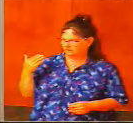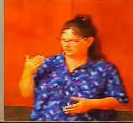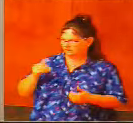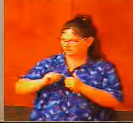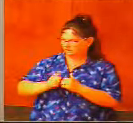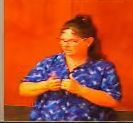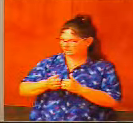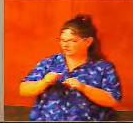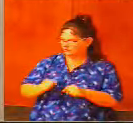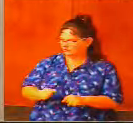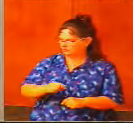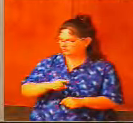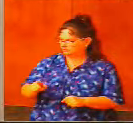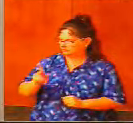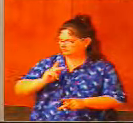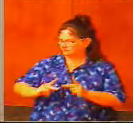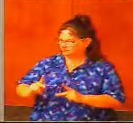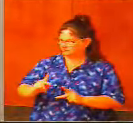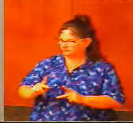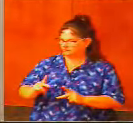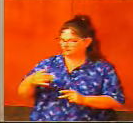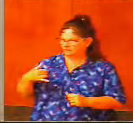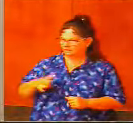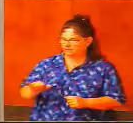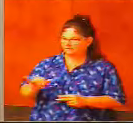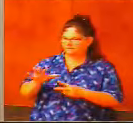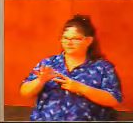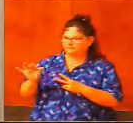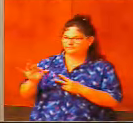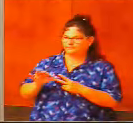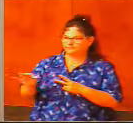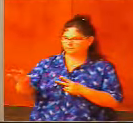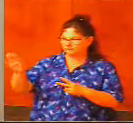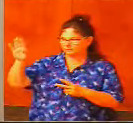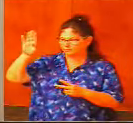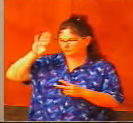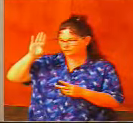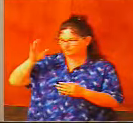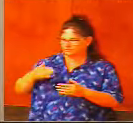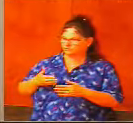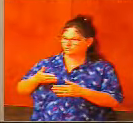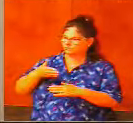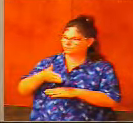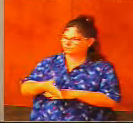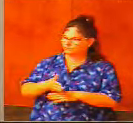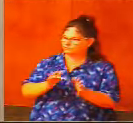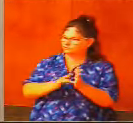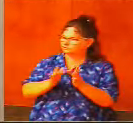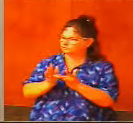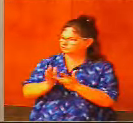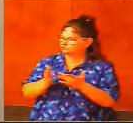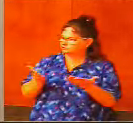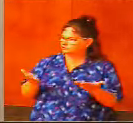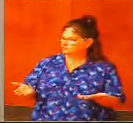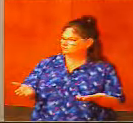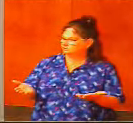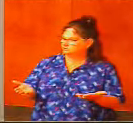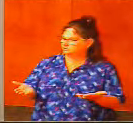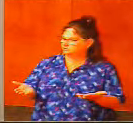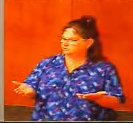How could these people have ever picked Barabbas over Jesus?